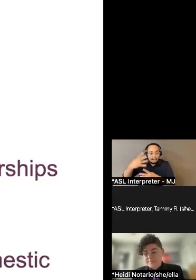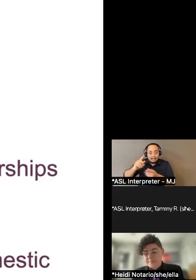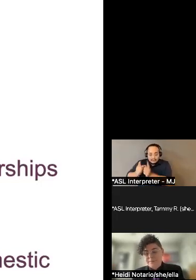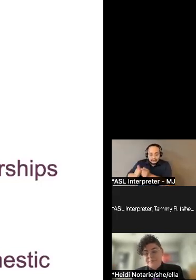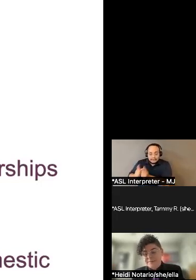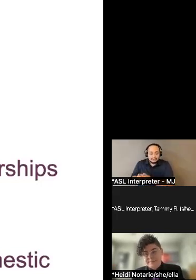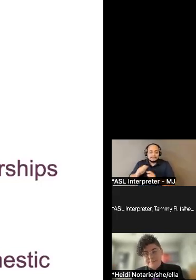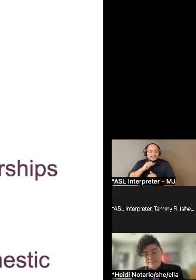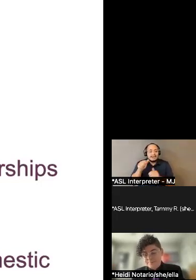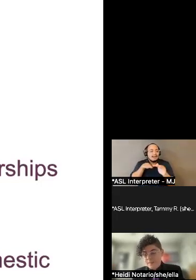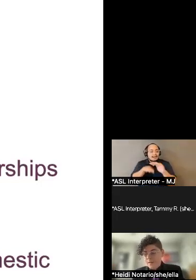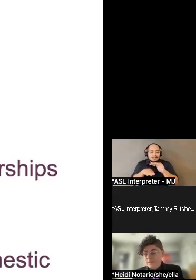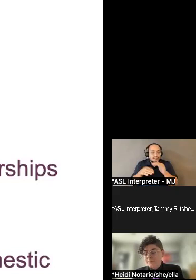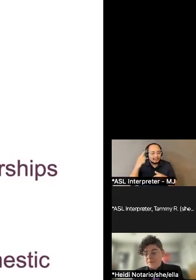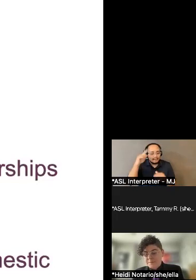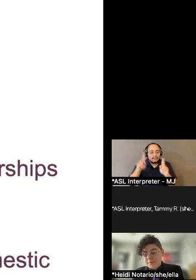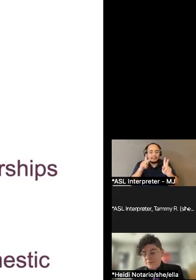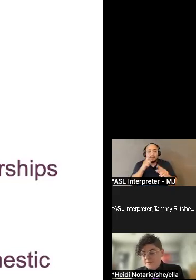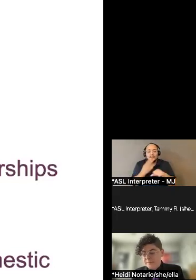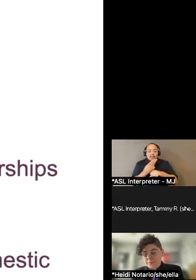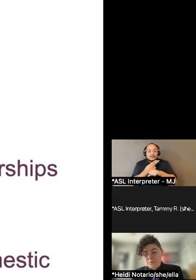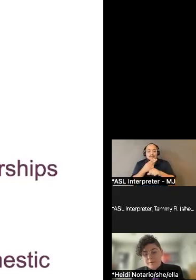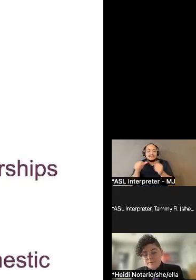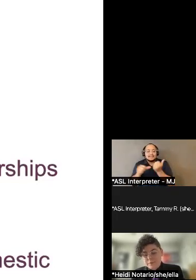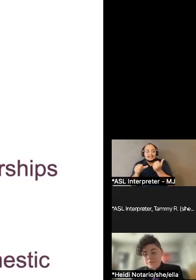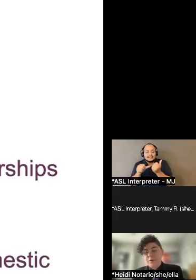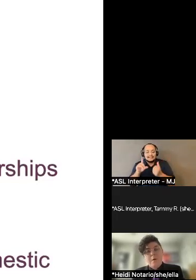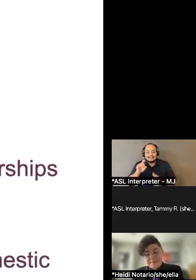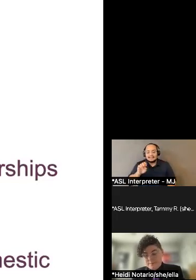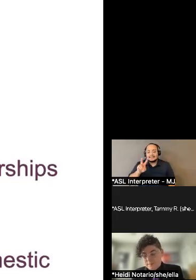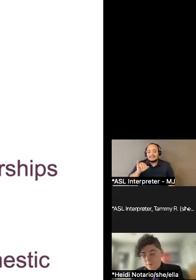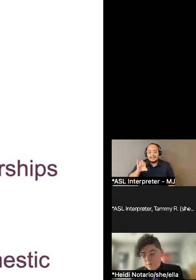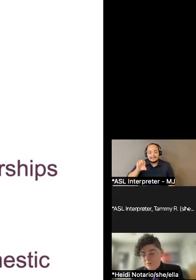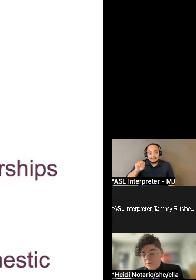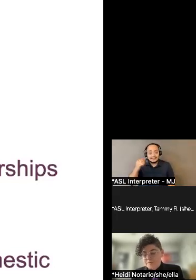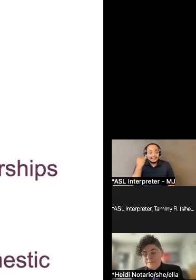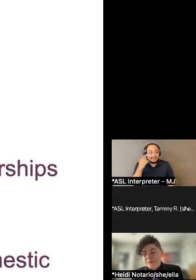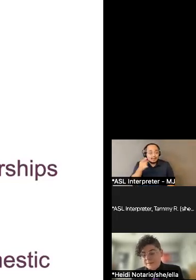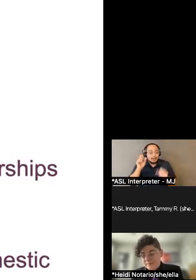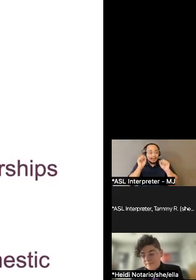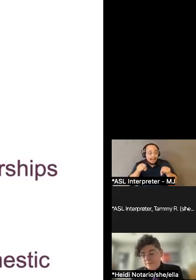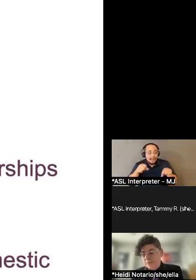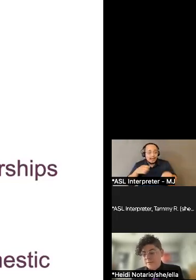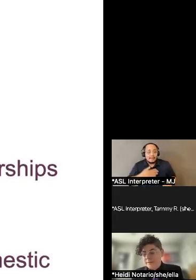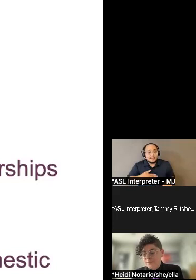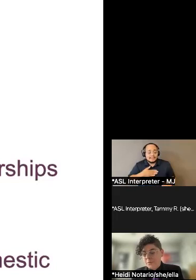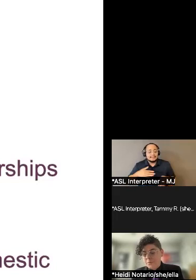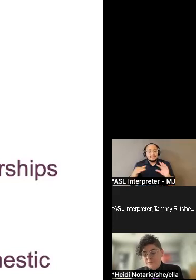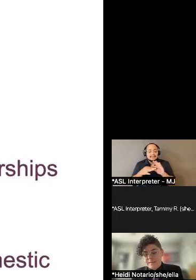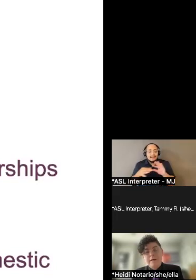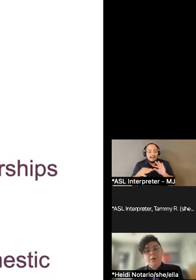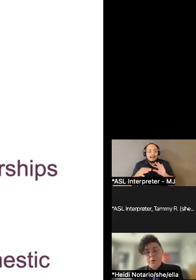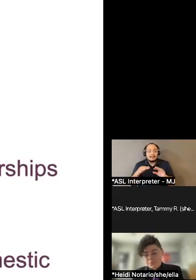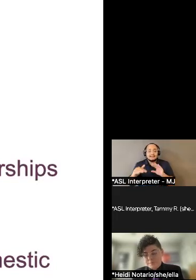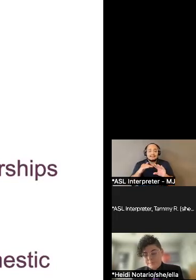inaccessible to assistive devices. If possible, send us questions, comments, or resources directly to the event